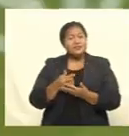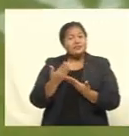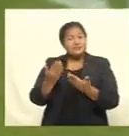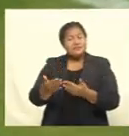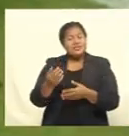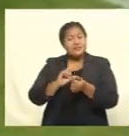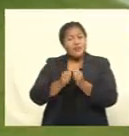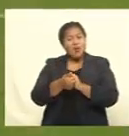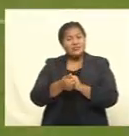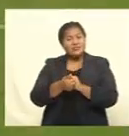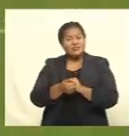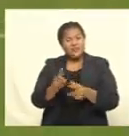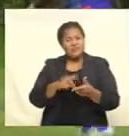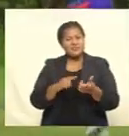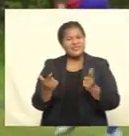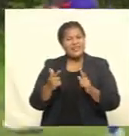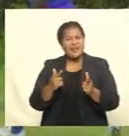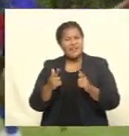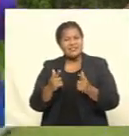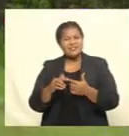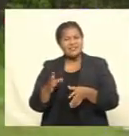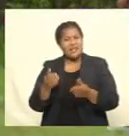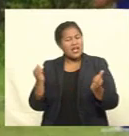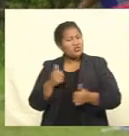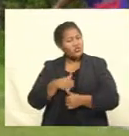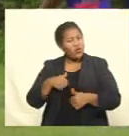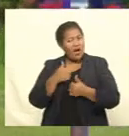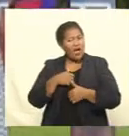Former seven-star enjoying rugby in the US.